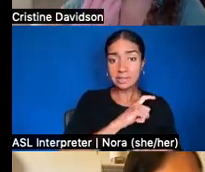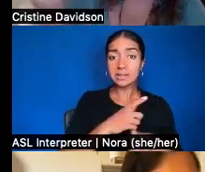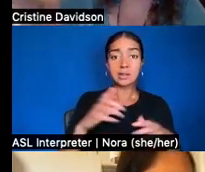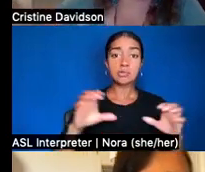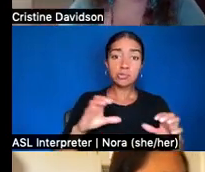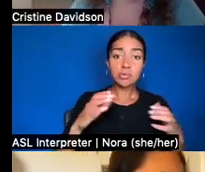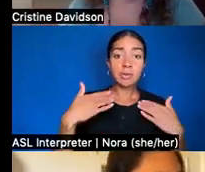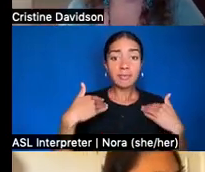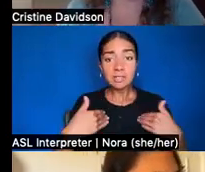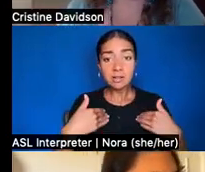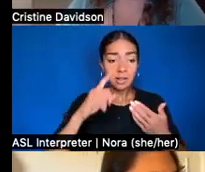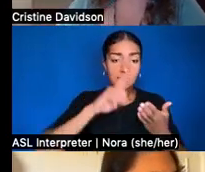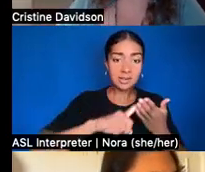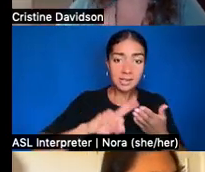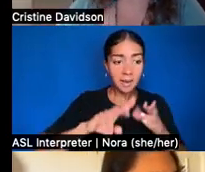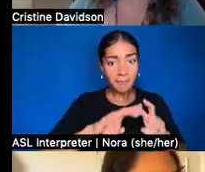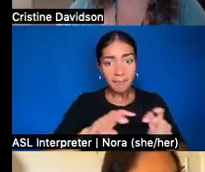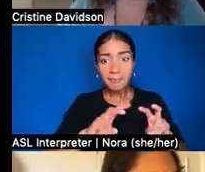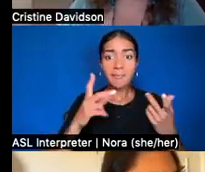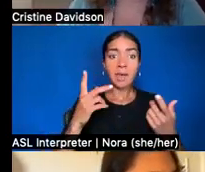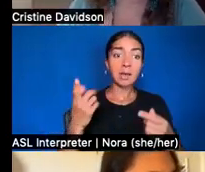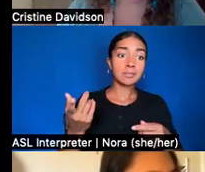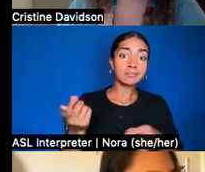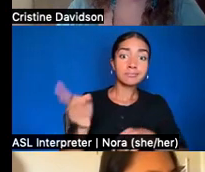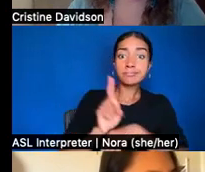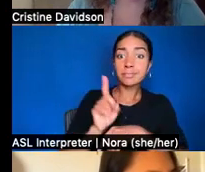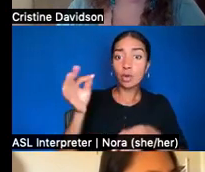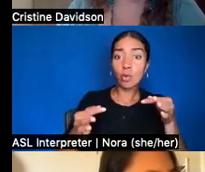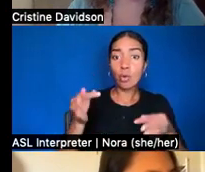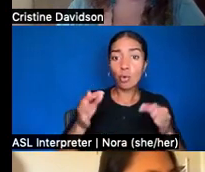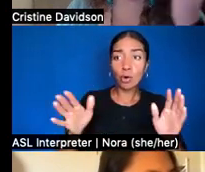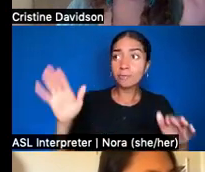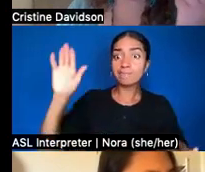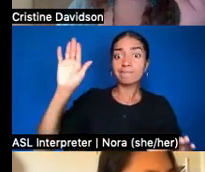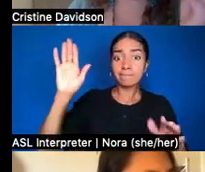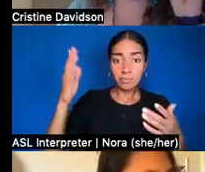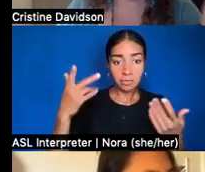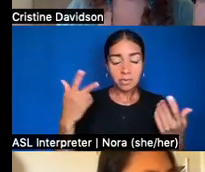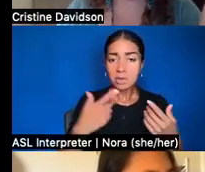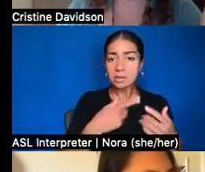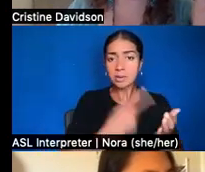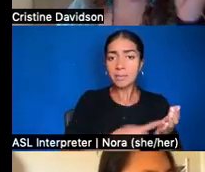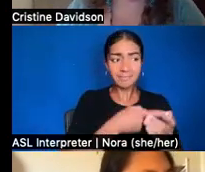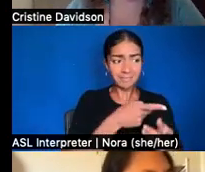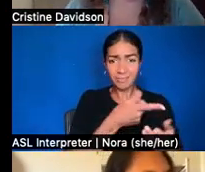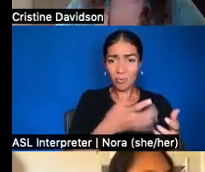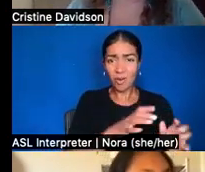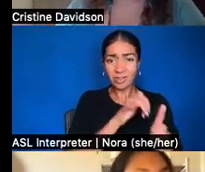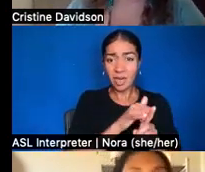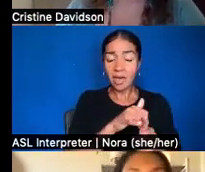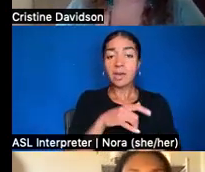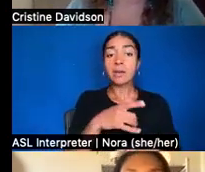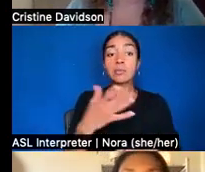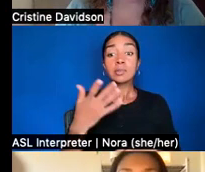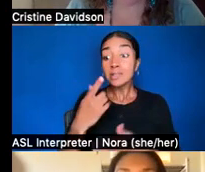in the criminal justice route. You know, sometimes somebody just wants somebody to see them and hear them and know they